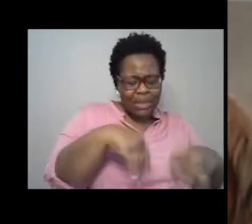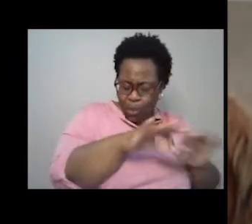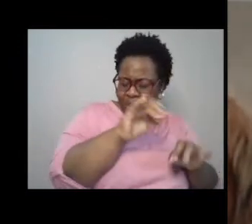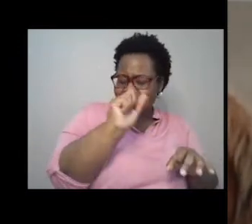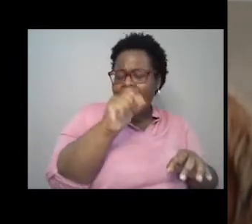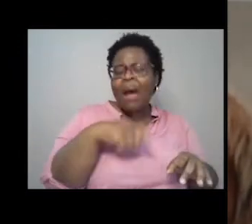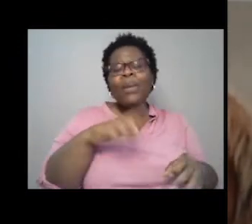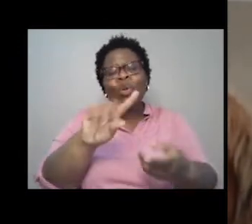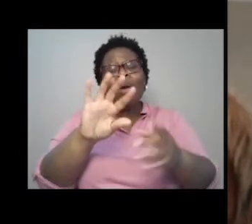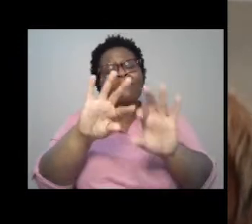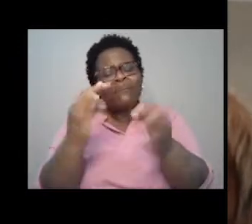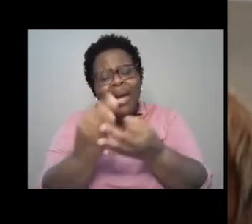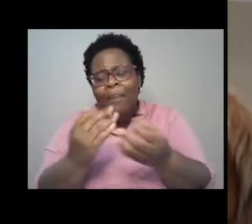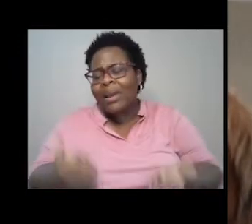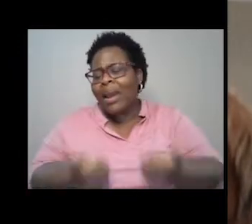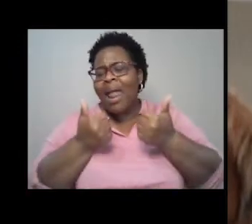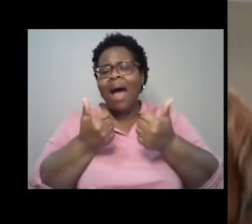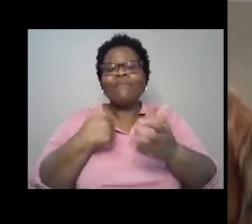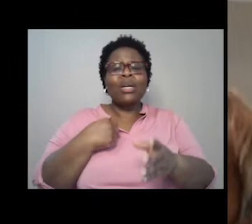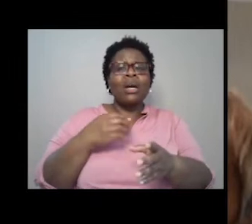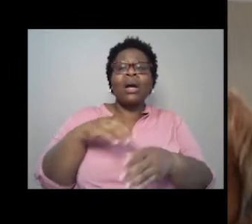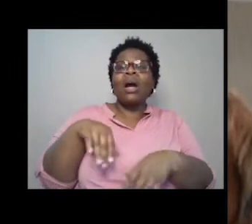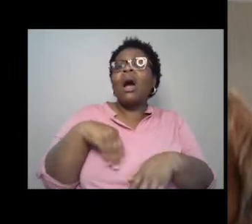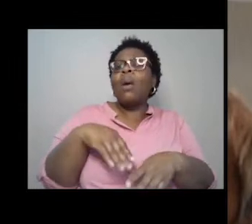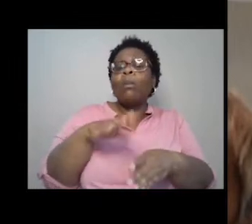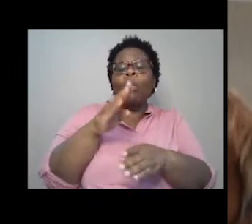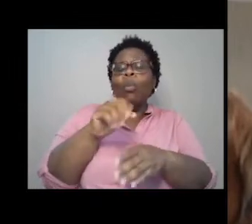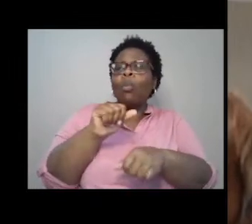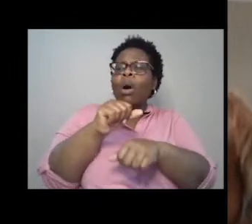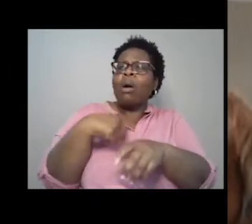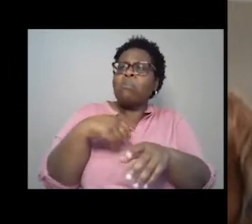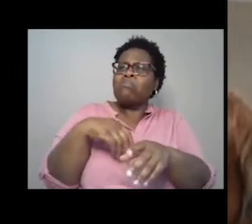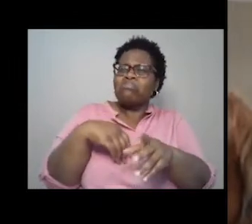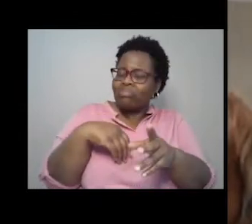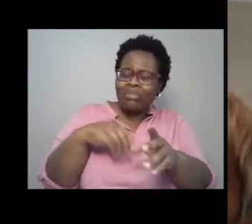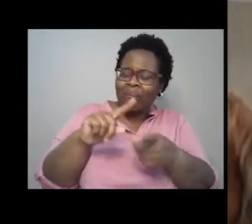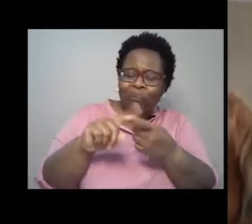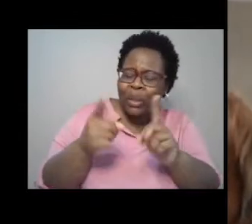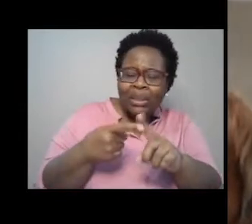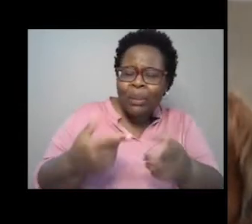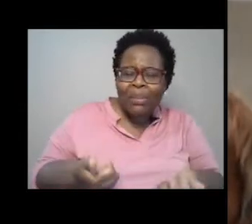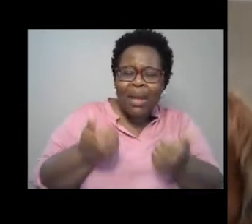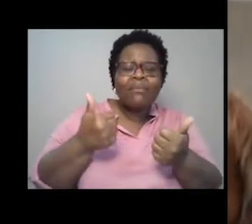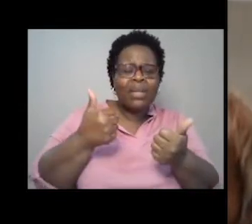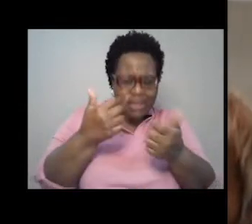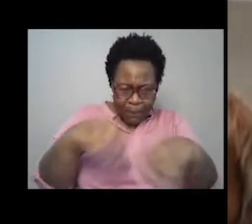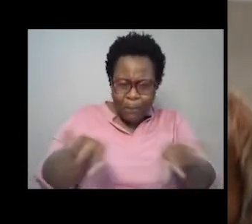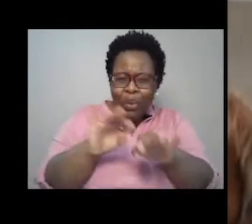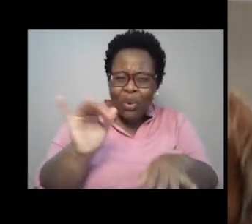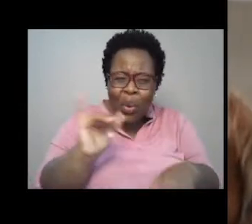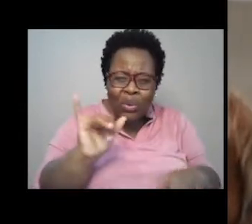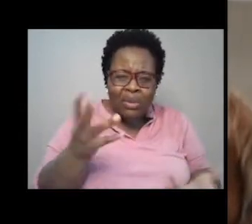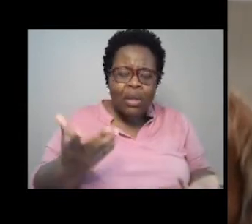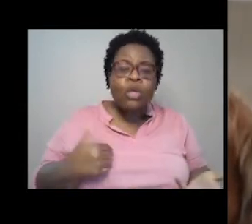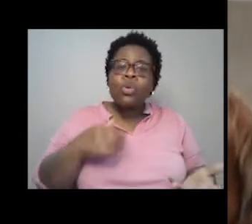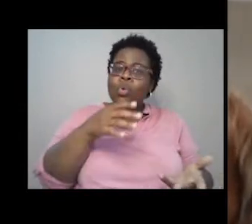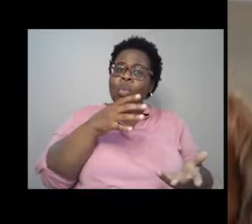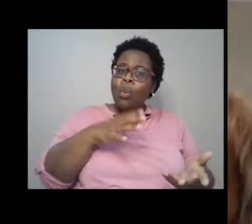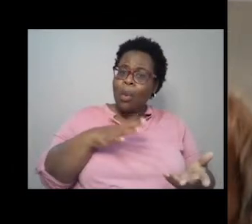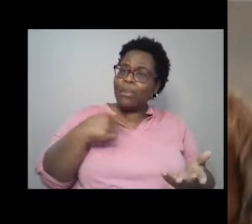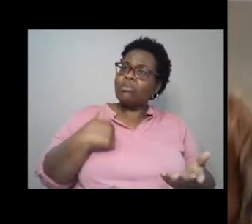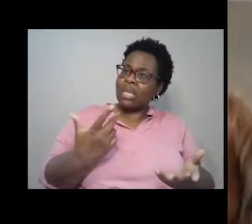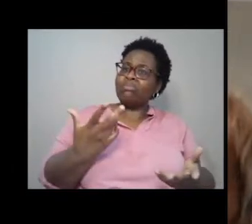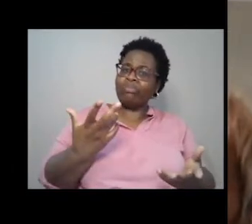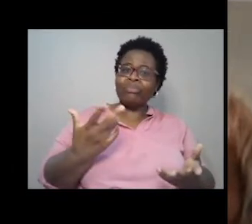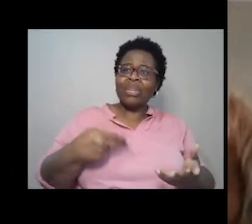intimate life, so is your environment." And here's why: because that woman that was high-powered career, guess what's happening? All of a sudden, she's lost. She